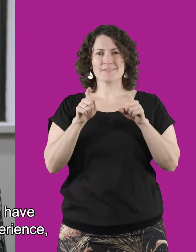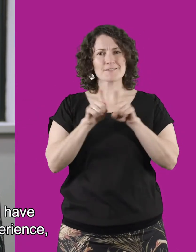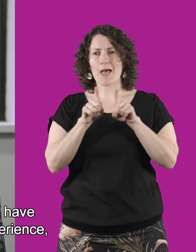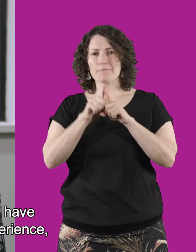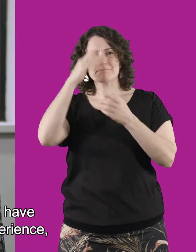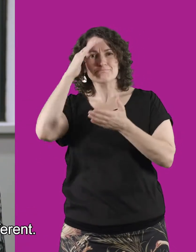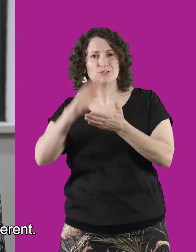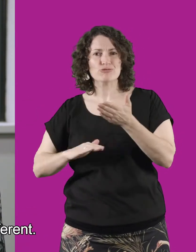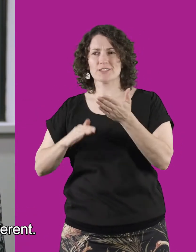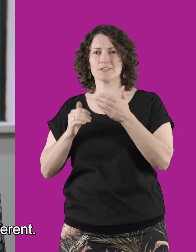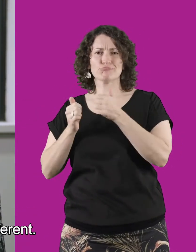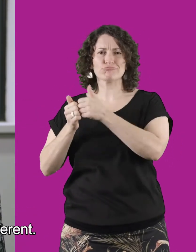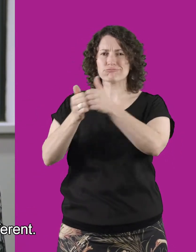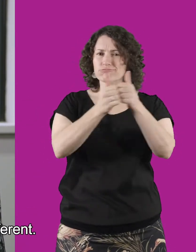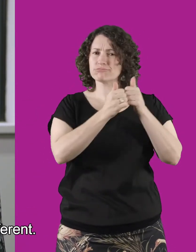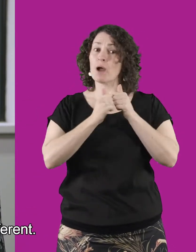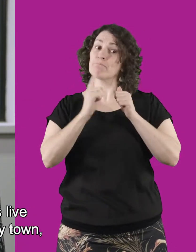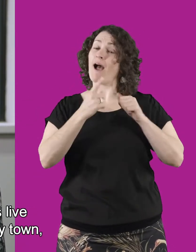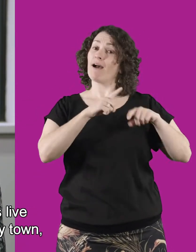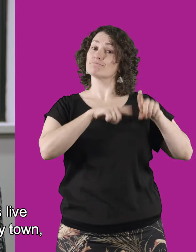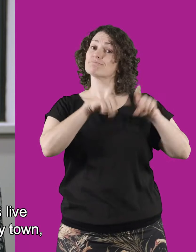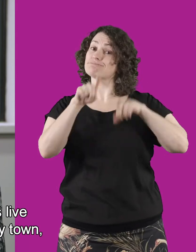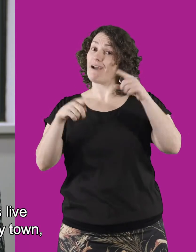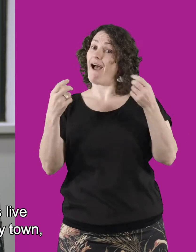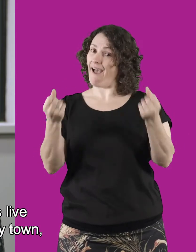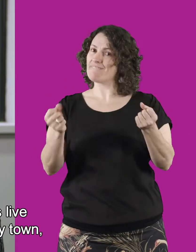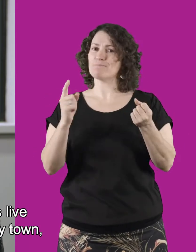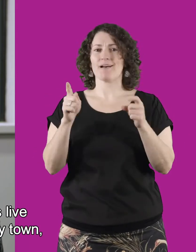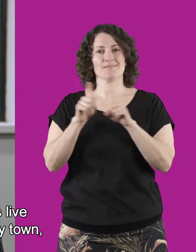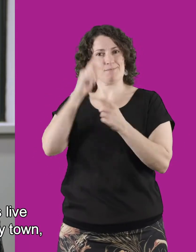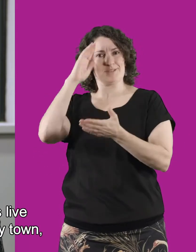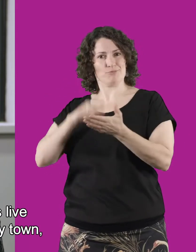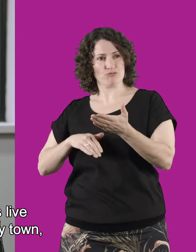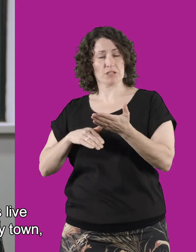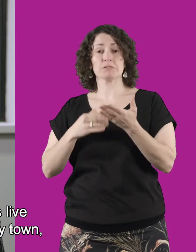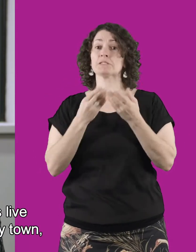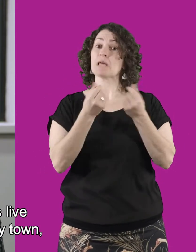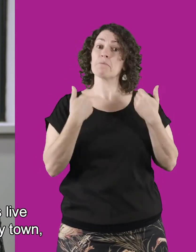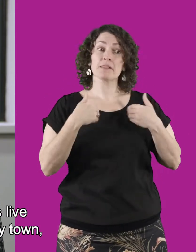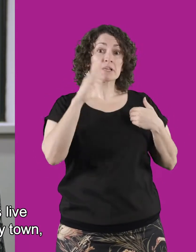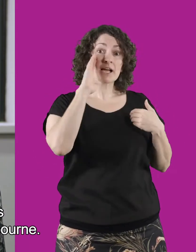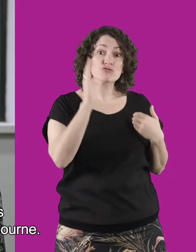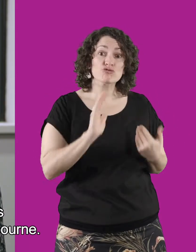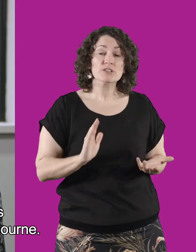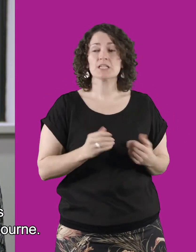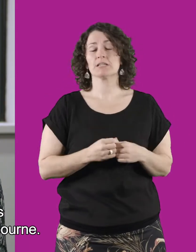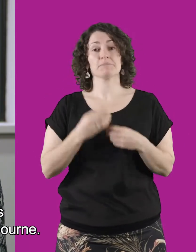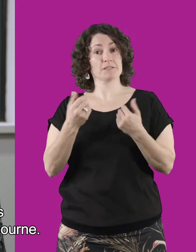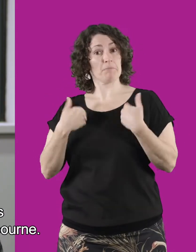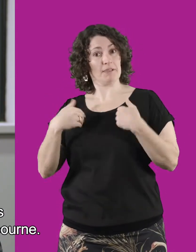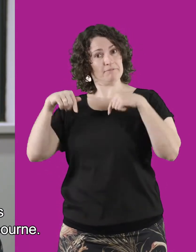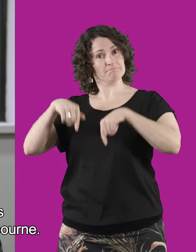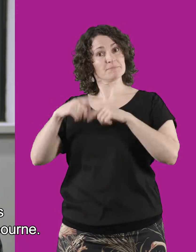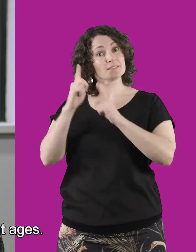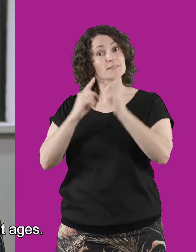that common experience, but we're all different. So some of us live in a small country town, some of us live here